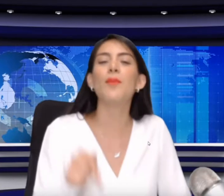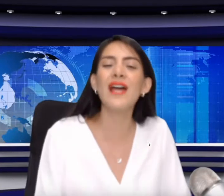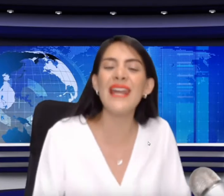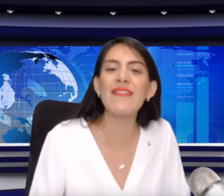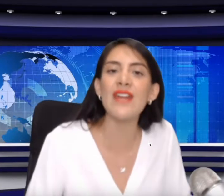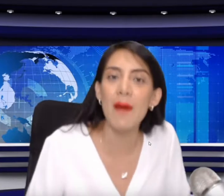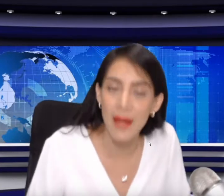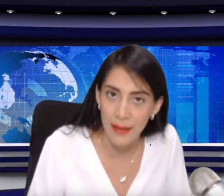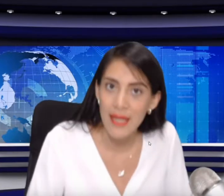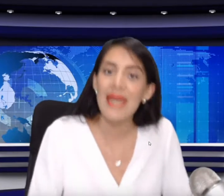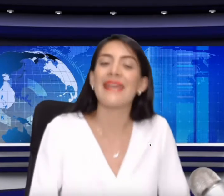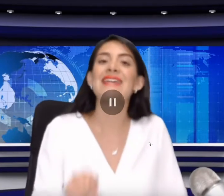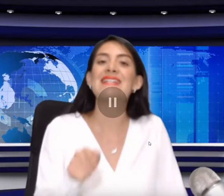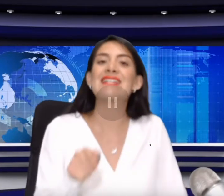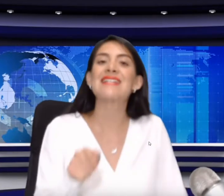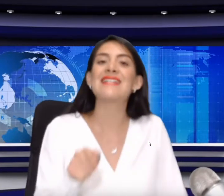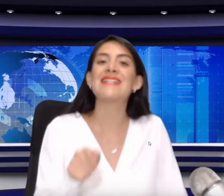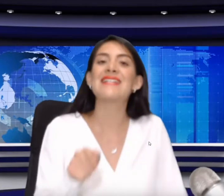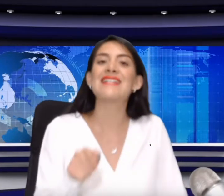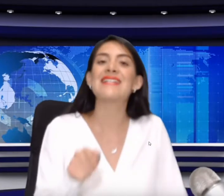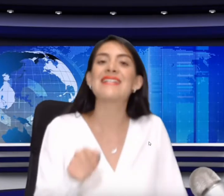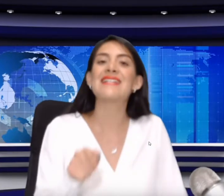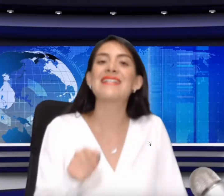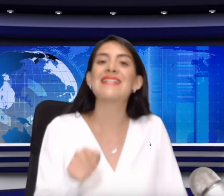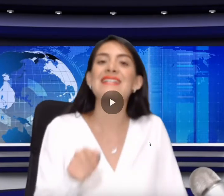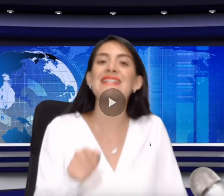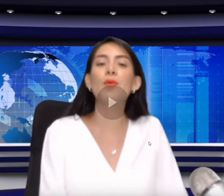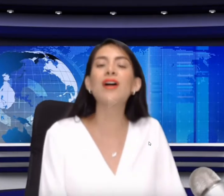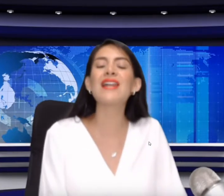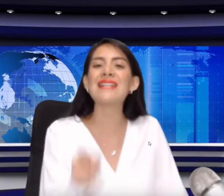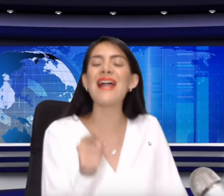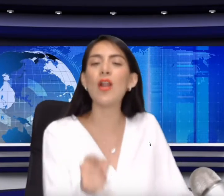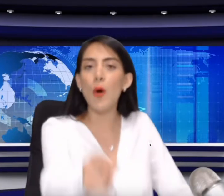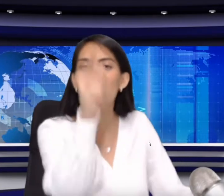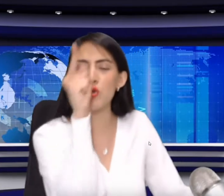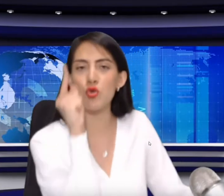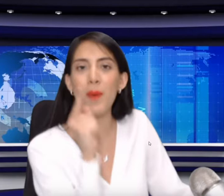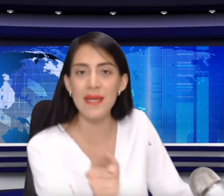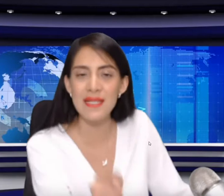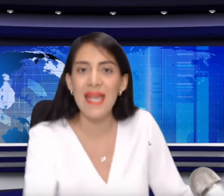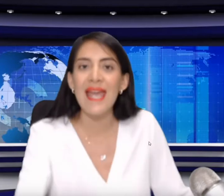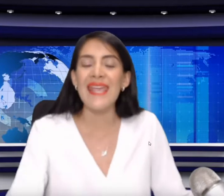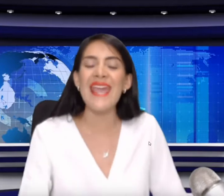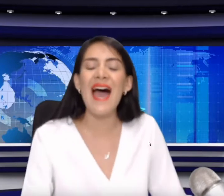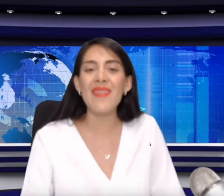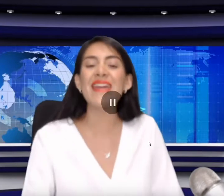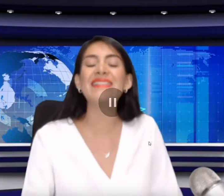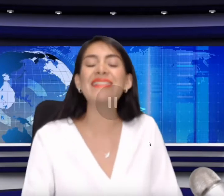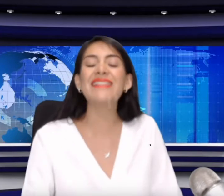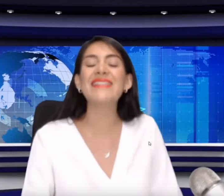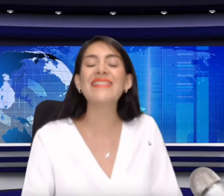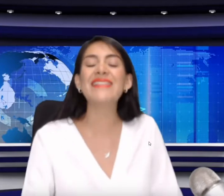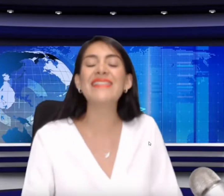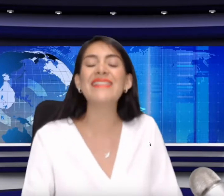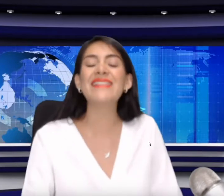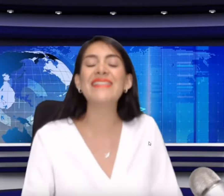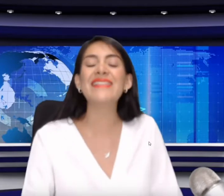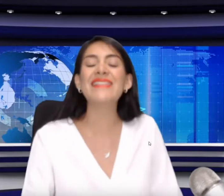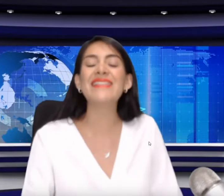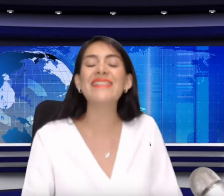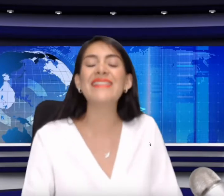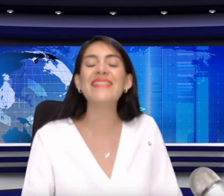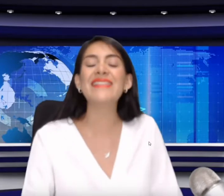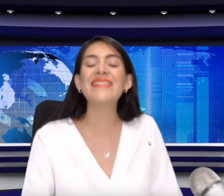se pongan a trabajar, que that they start working, se pongan a hacer algo por su país y a that they start